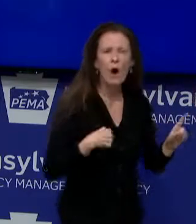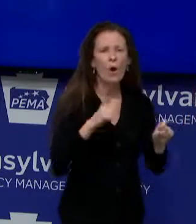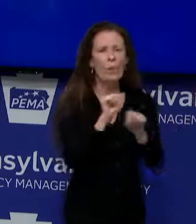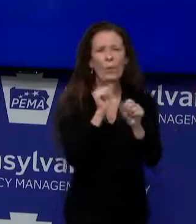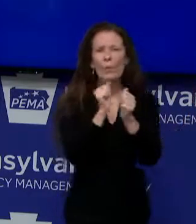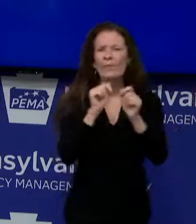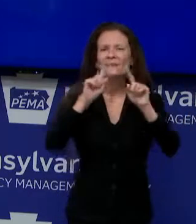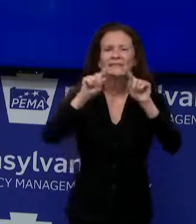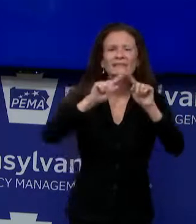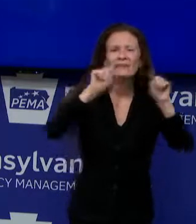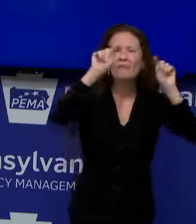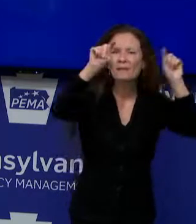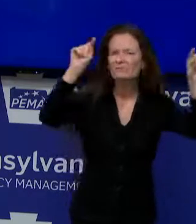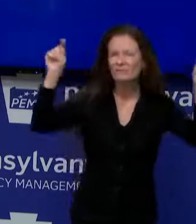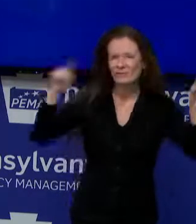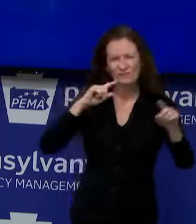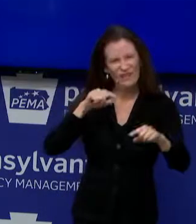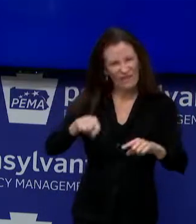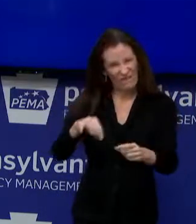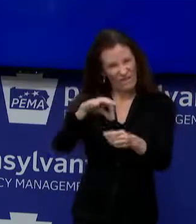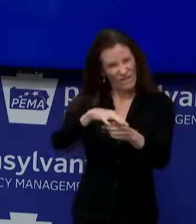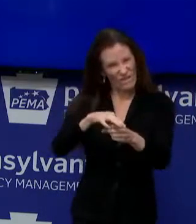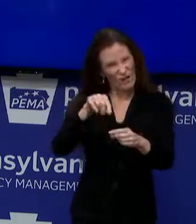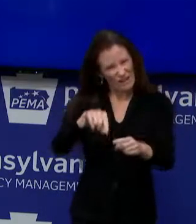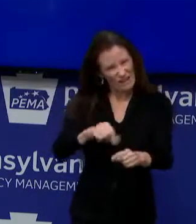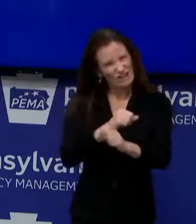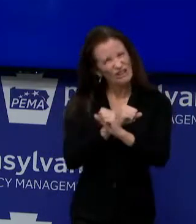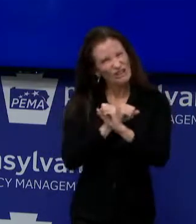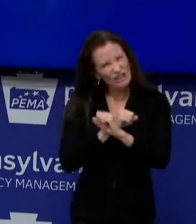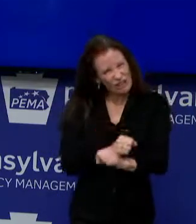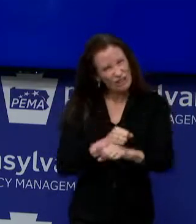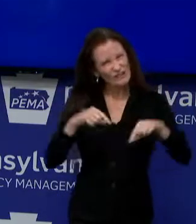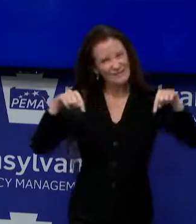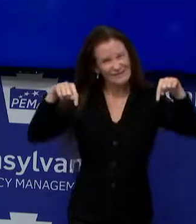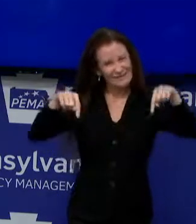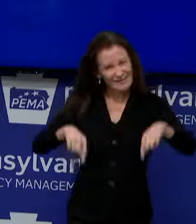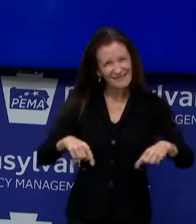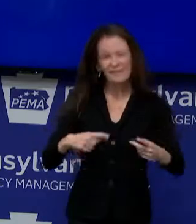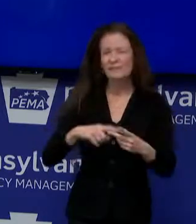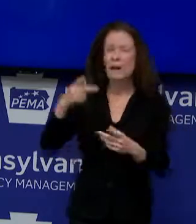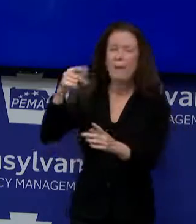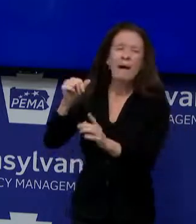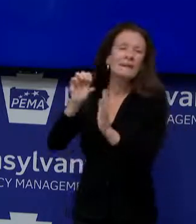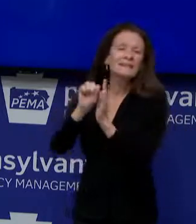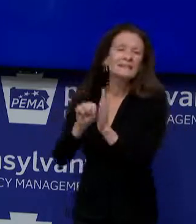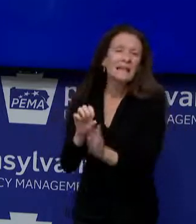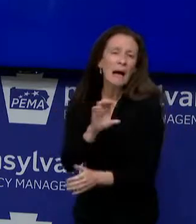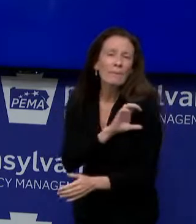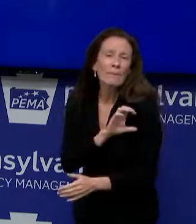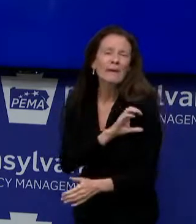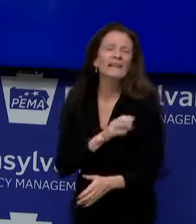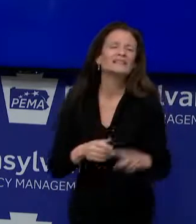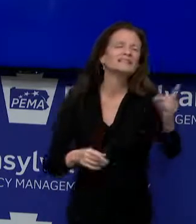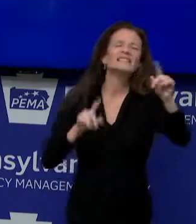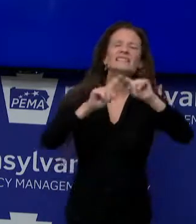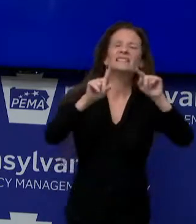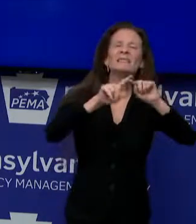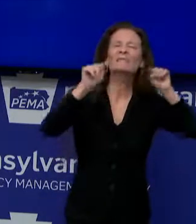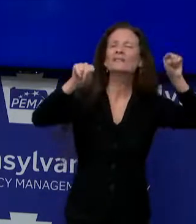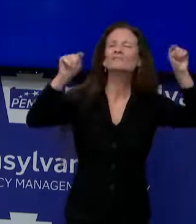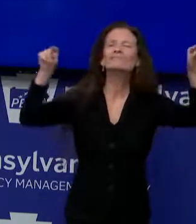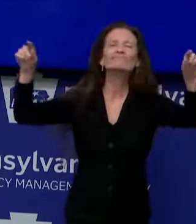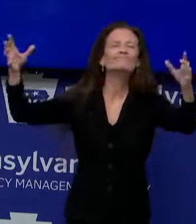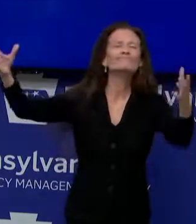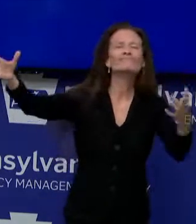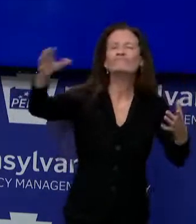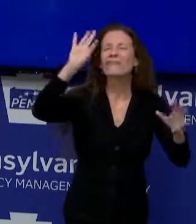officers, Pennsylvania State Police, Pennsylvania National Guard, DMVA, and other key local, state, and federal partners to ensure the